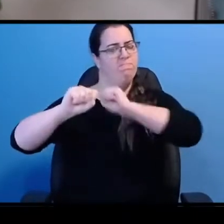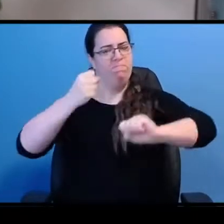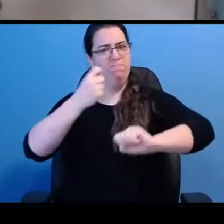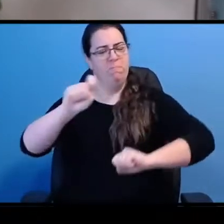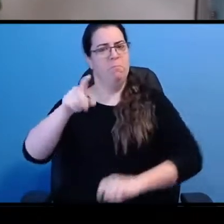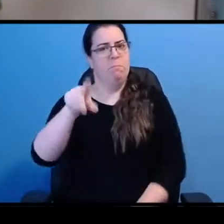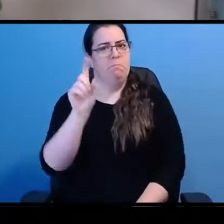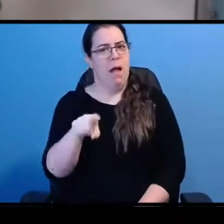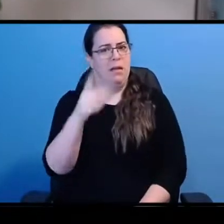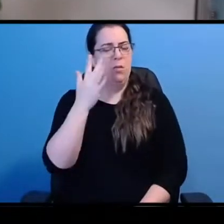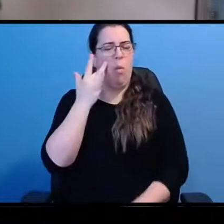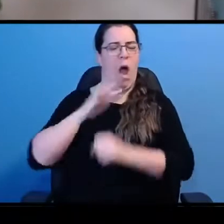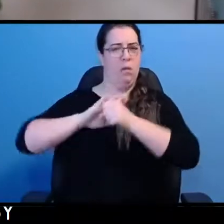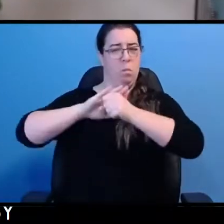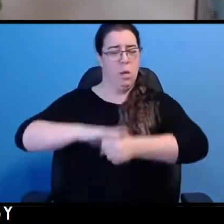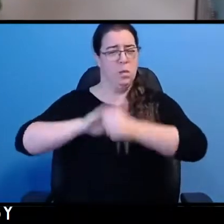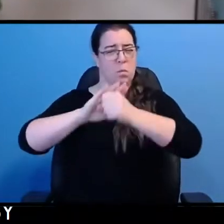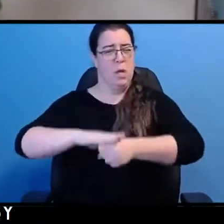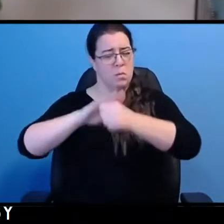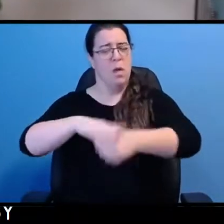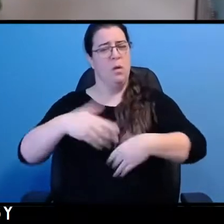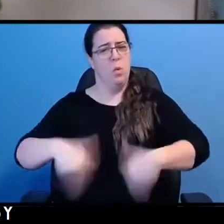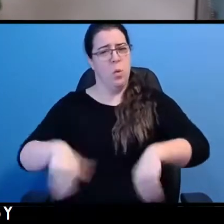beyond. Black Lives Matter.